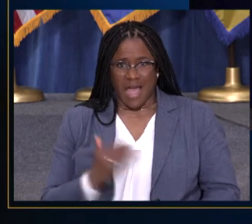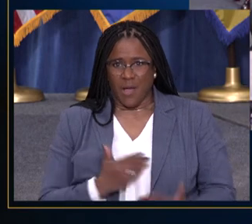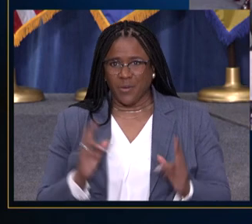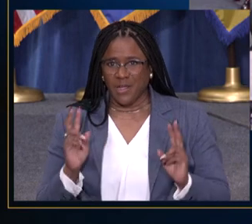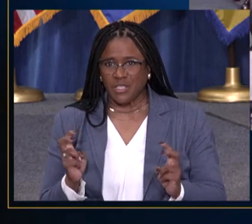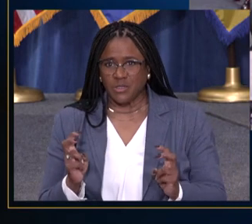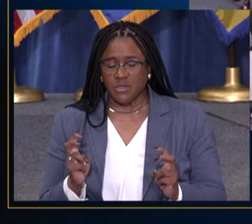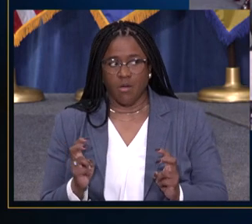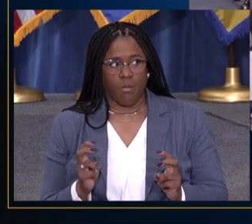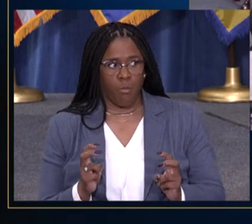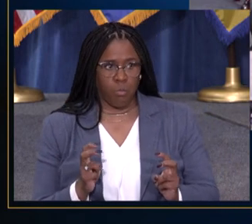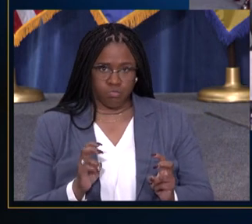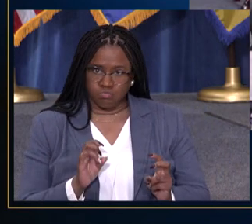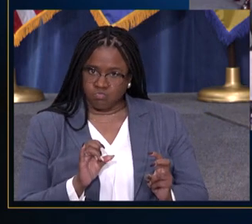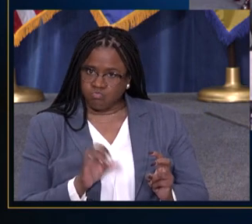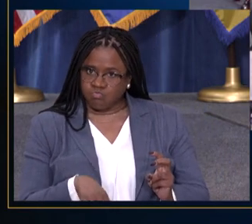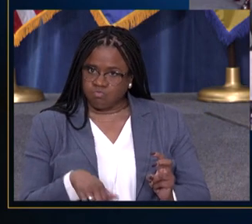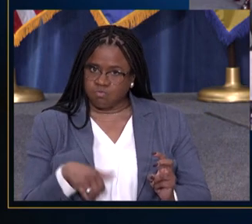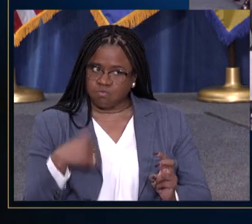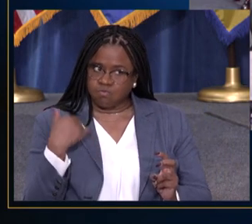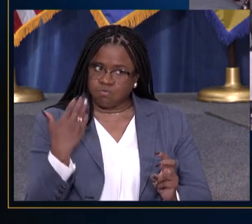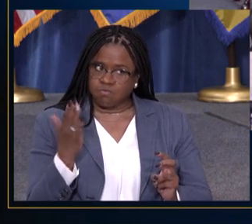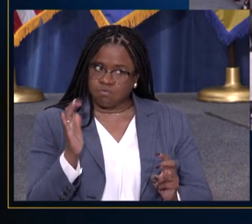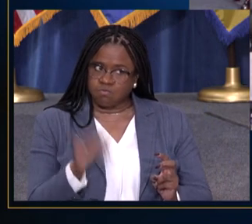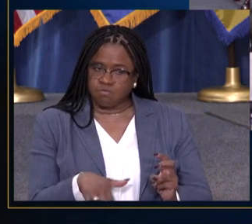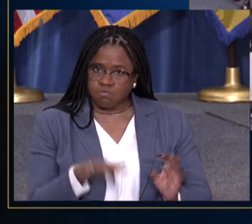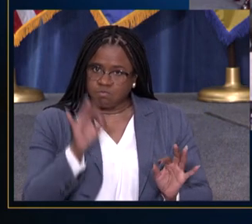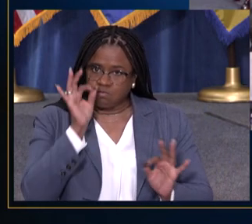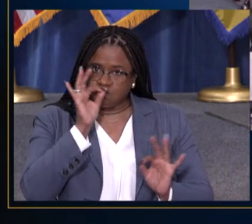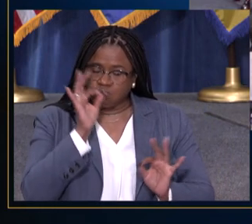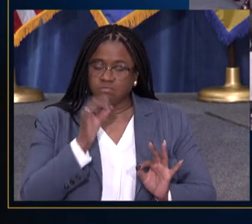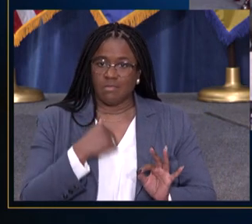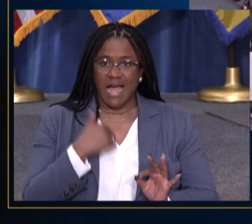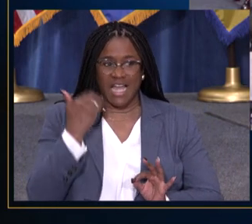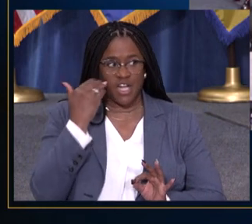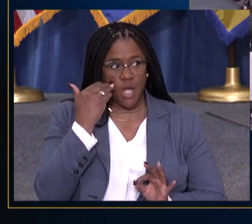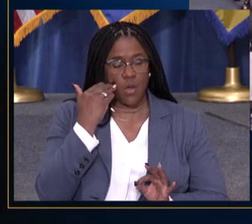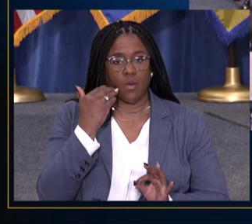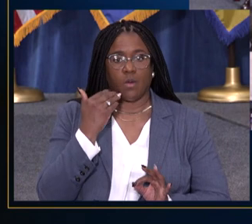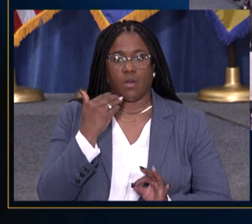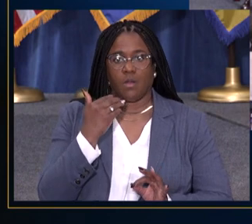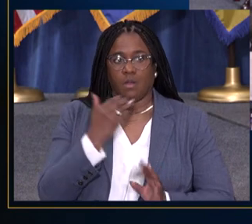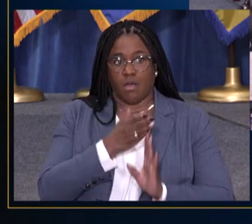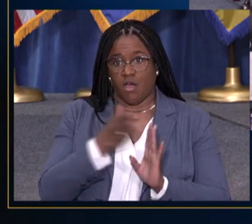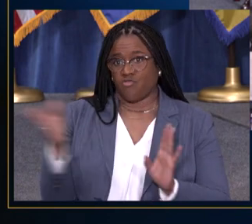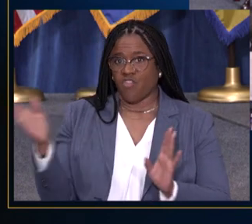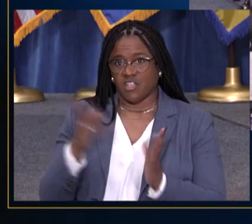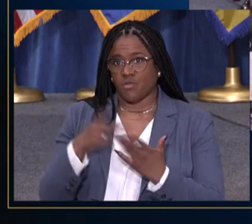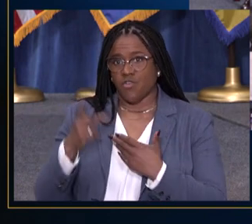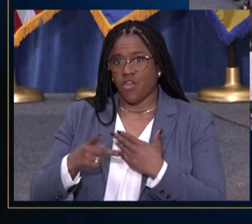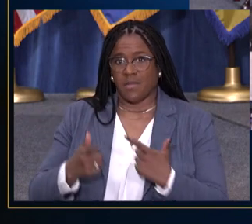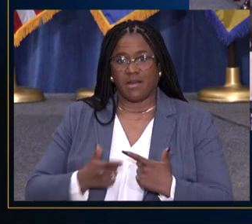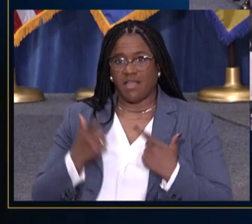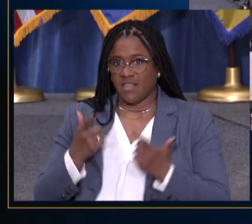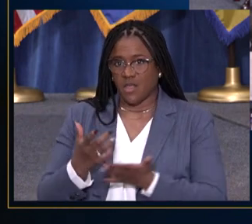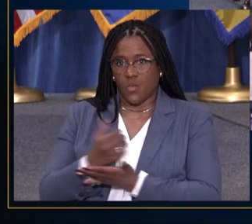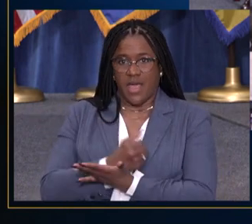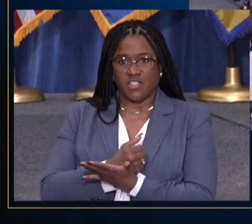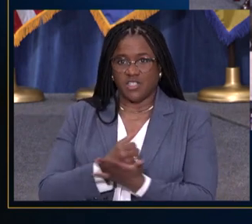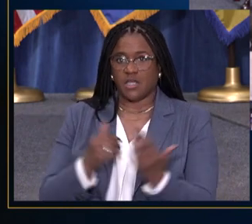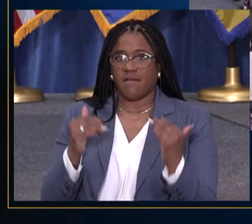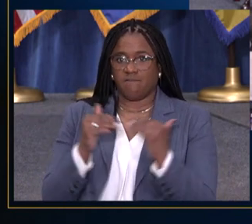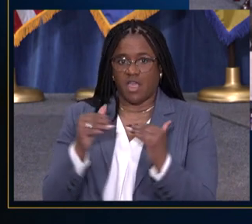I wasn't aware of that, but I do know that across all the programs, the issues of living wages and